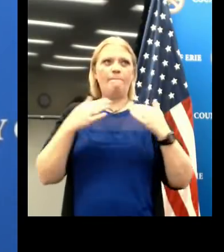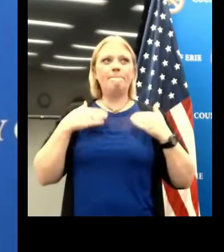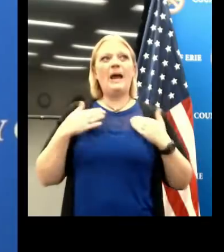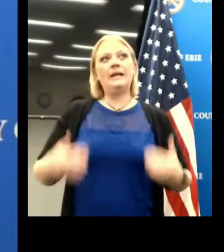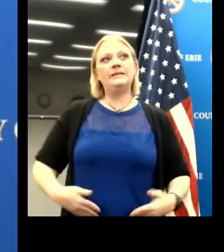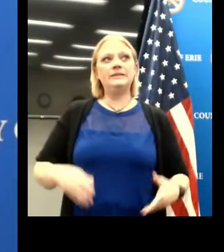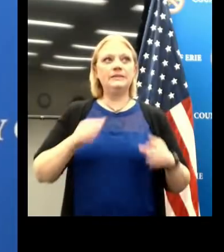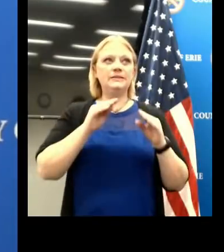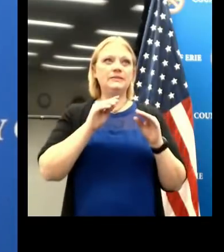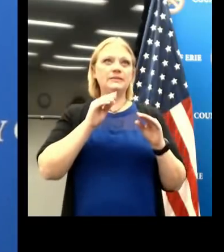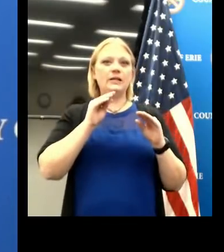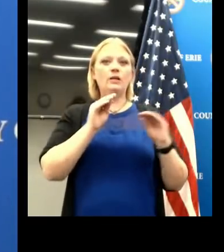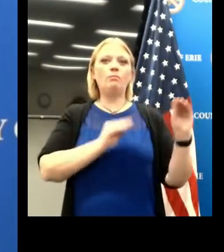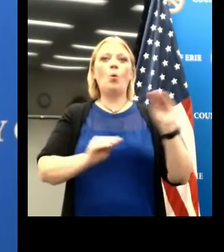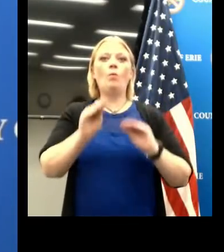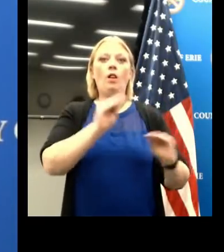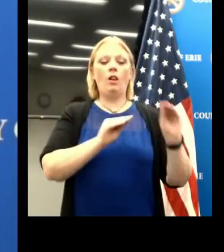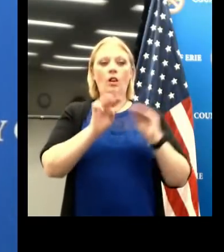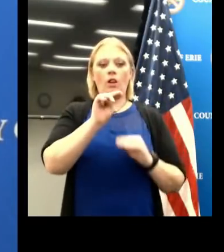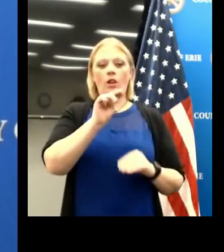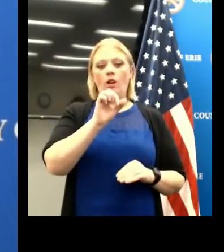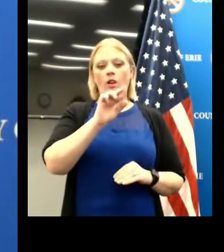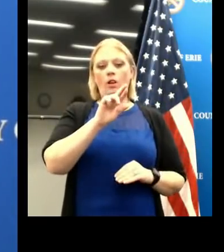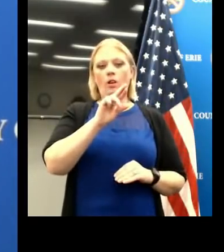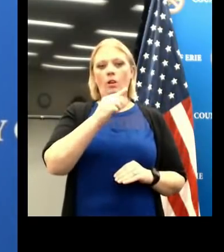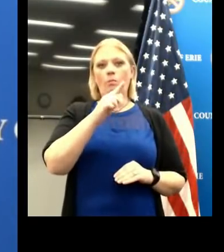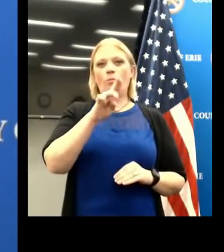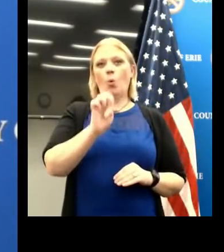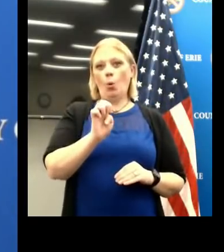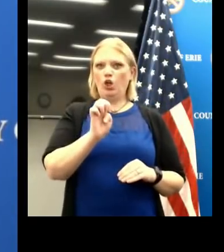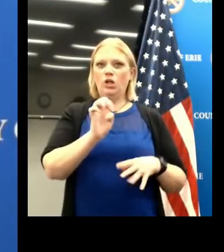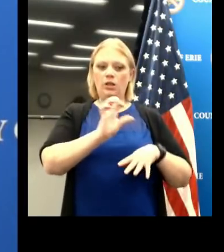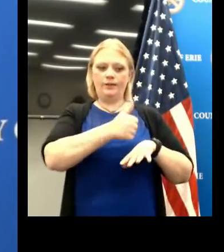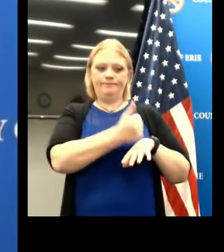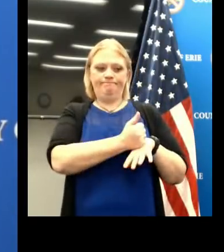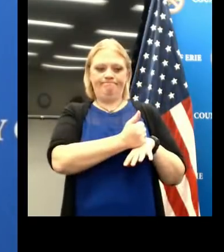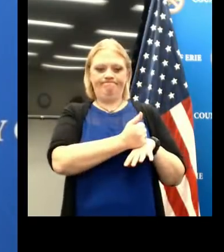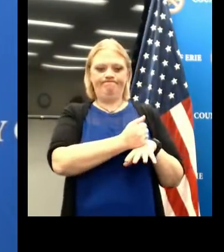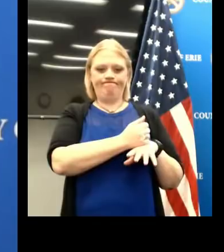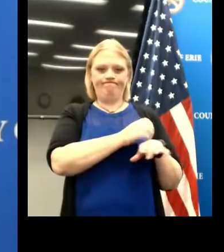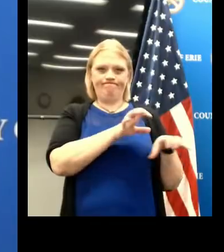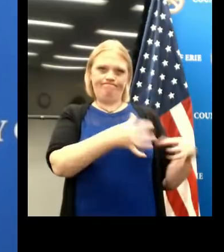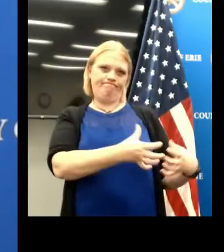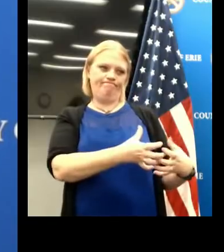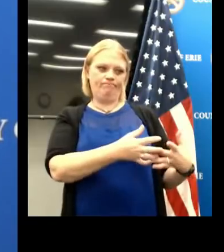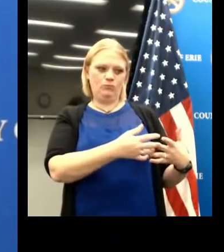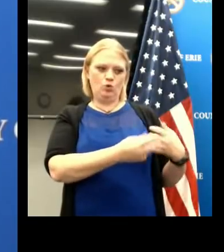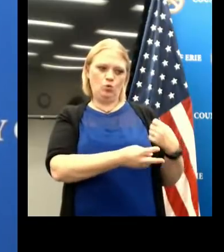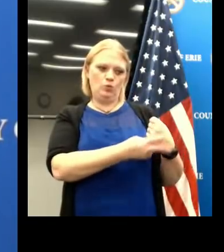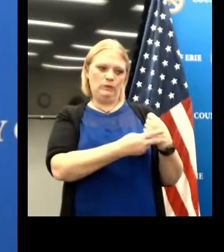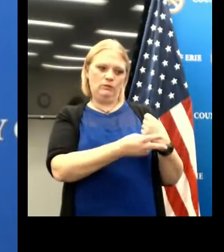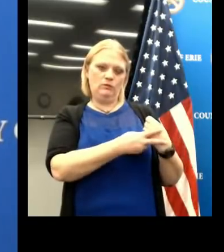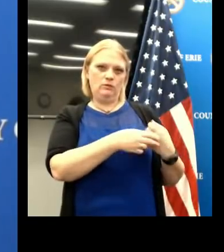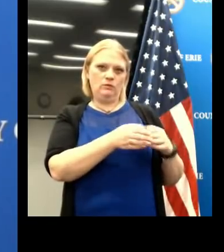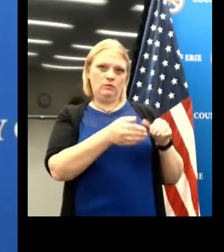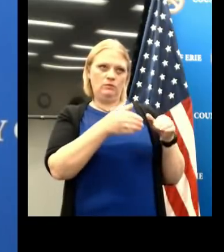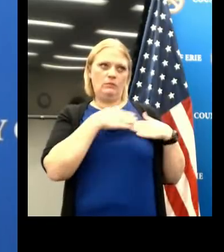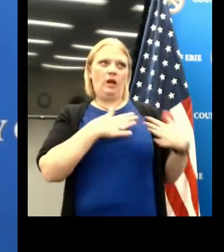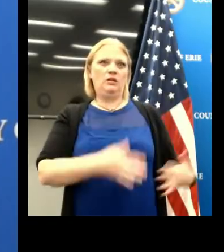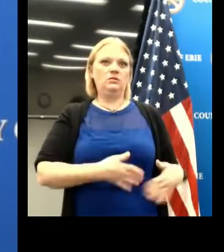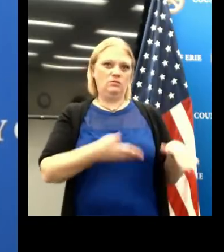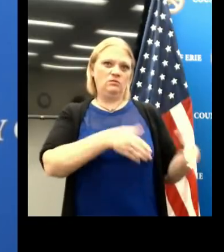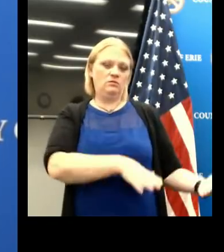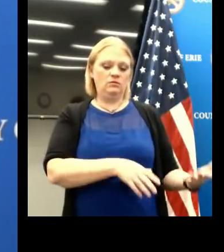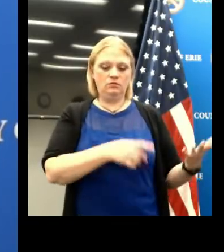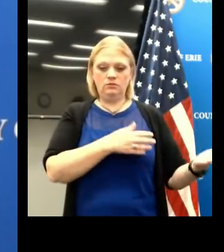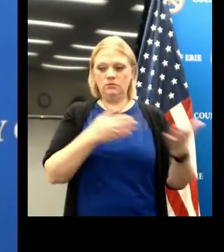Wisconsin, other areas are in horrible shape. I was talking with some of my fellow county executives yesterday